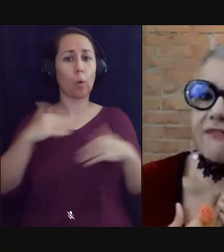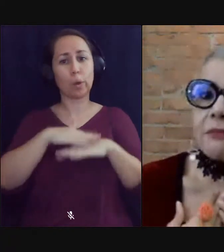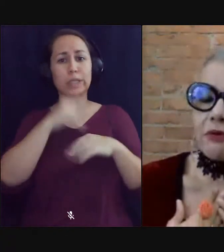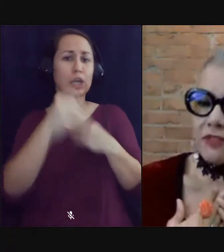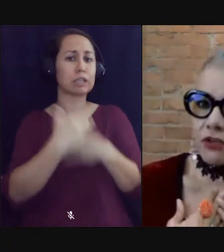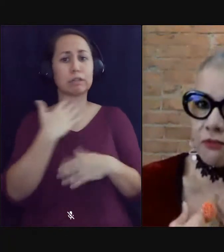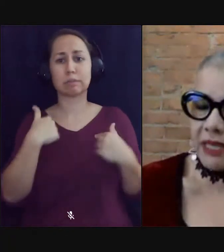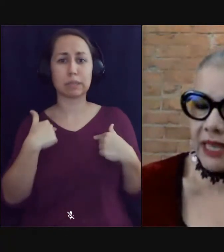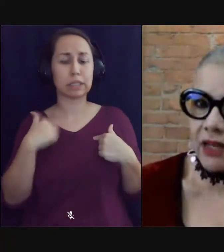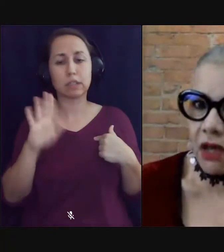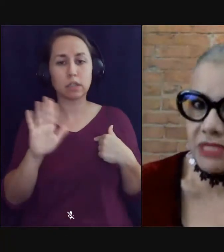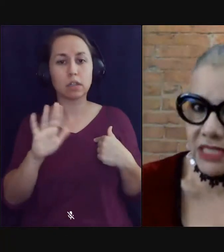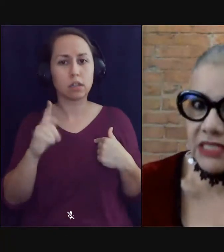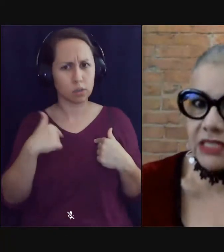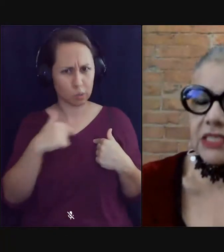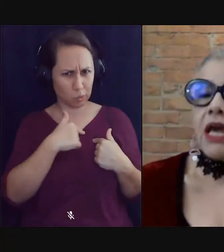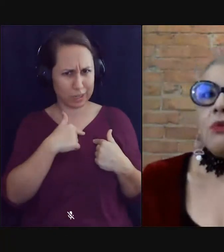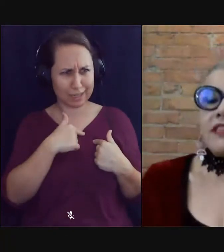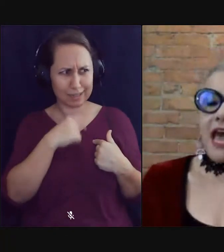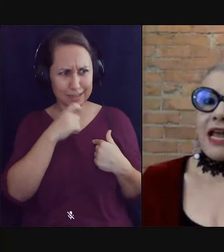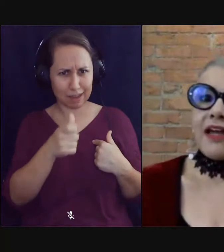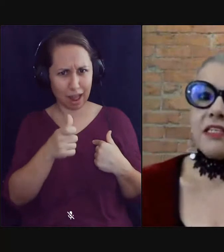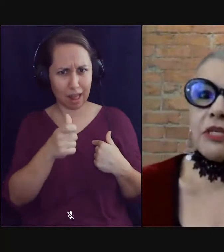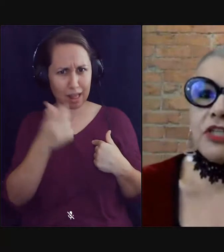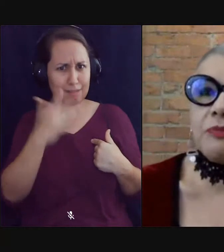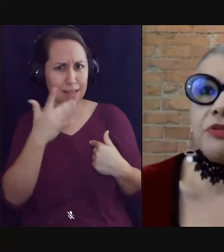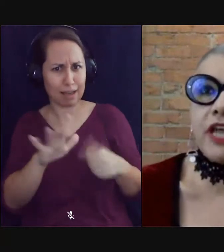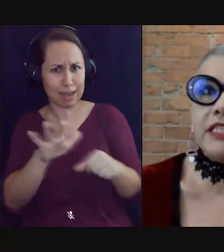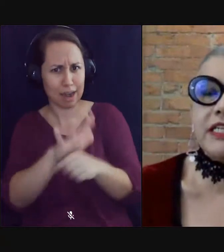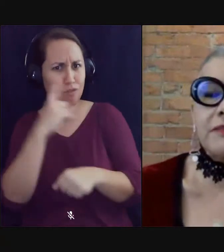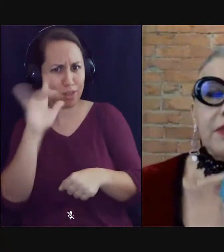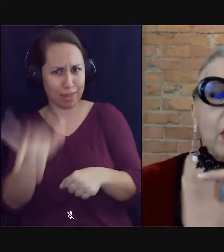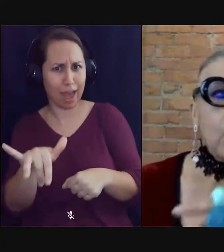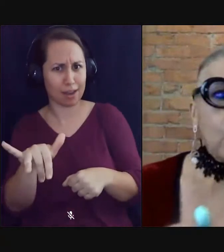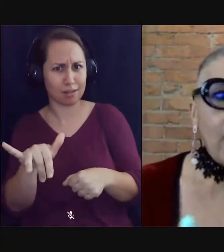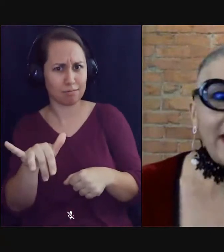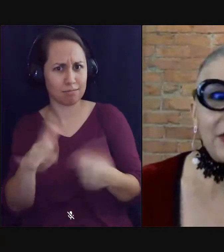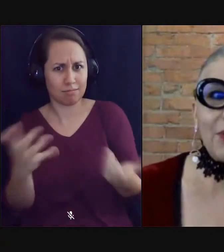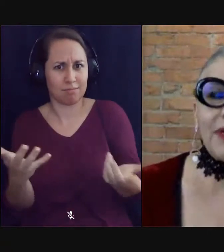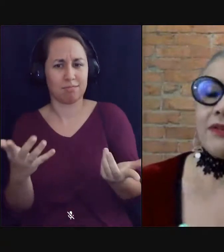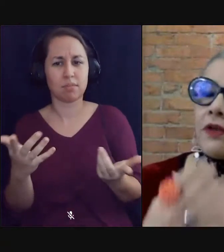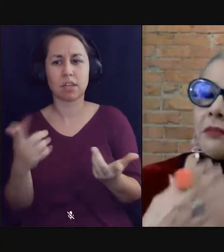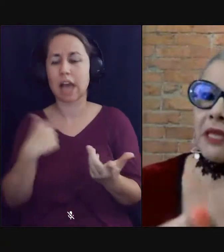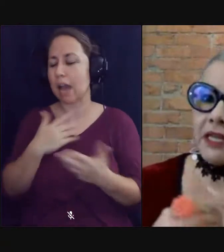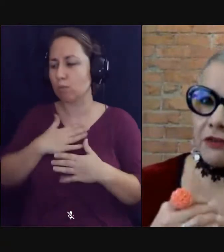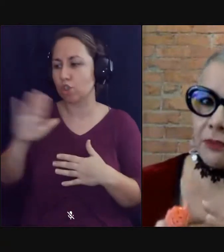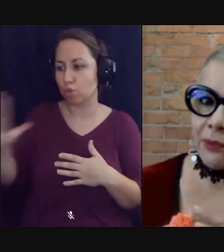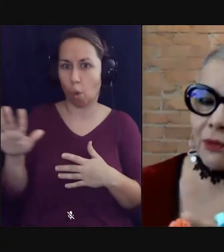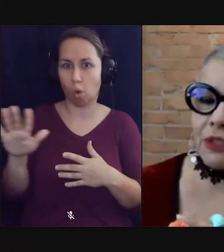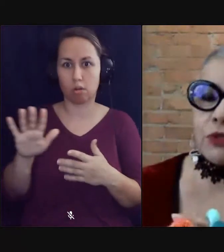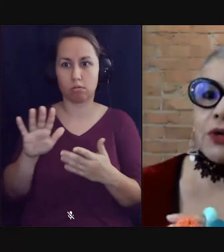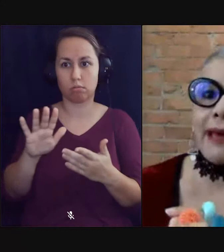of us have the privilege of being at arm's distance with that. And I especially appreciated your anecdote, at the beginning